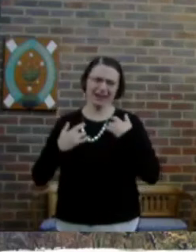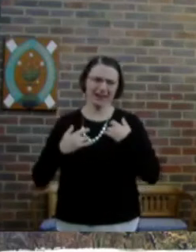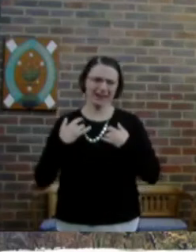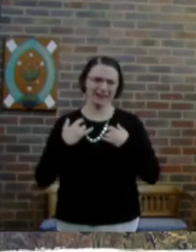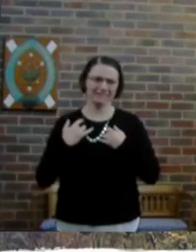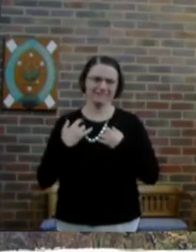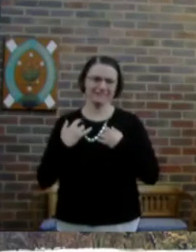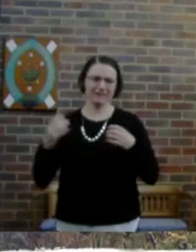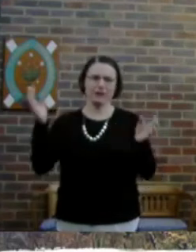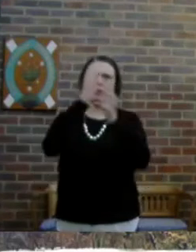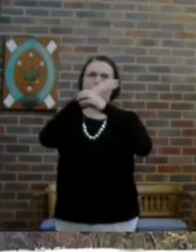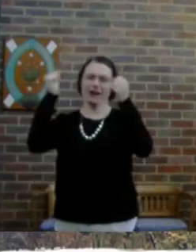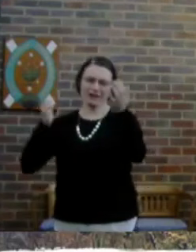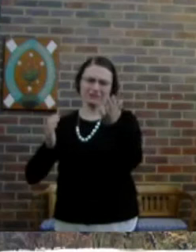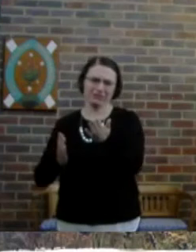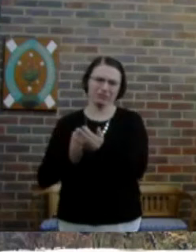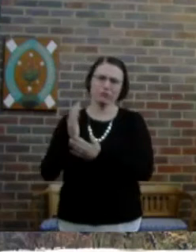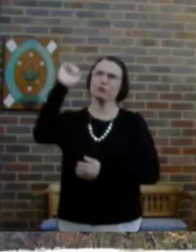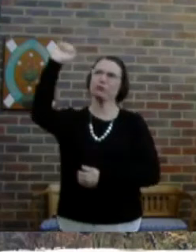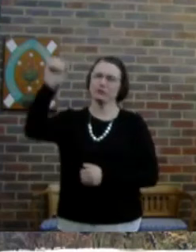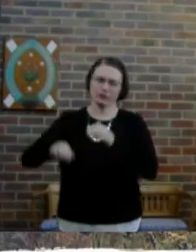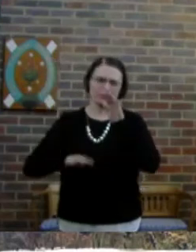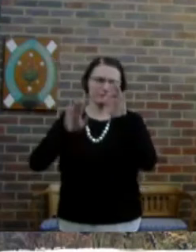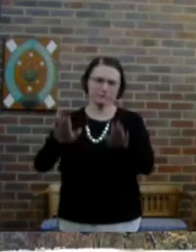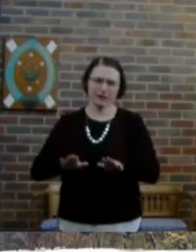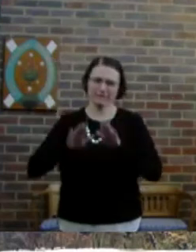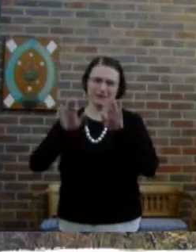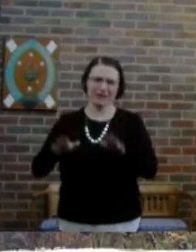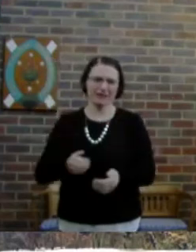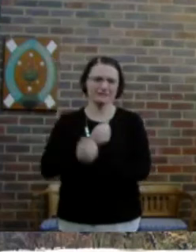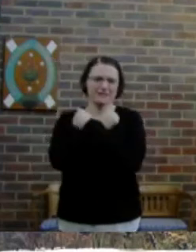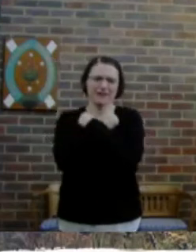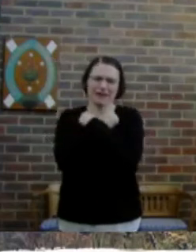live One through yourself